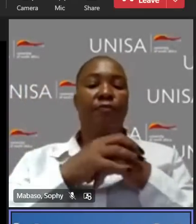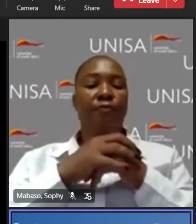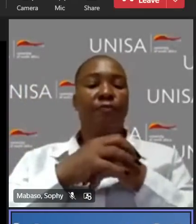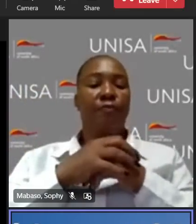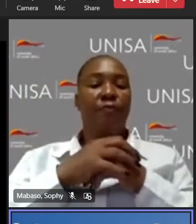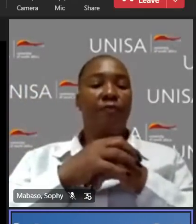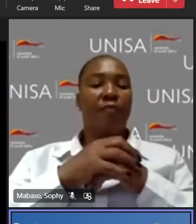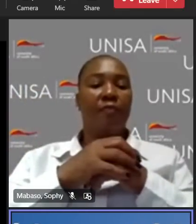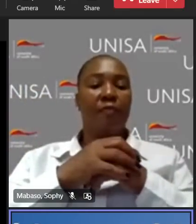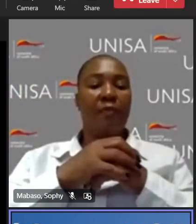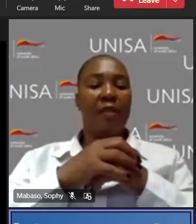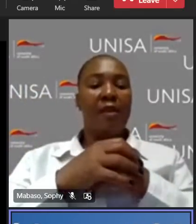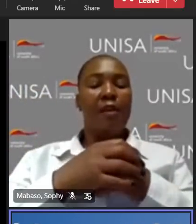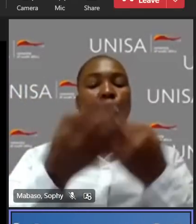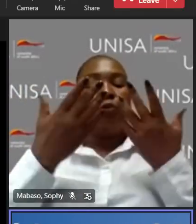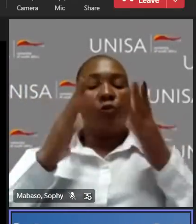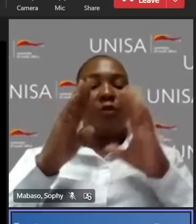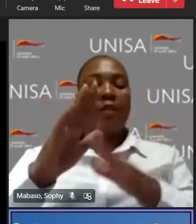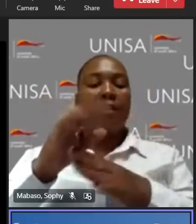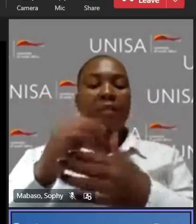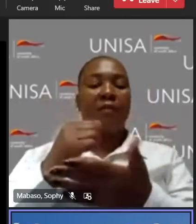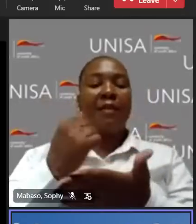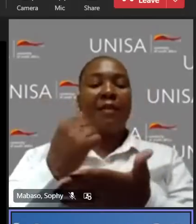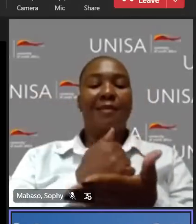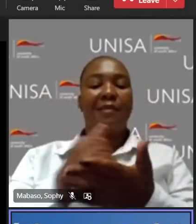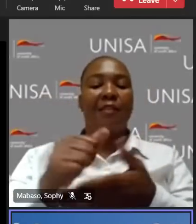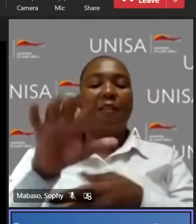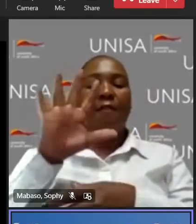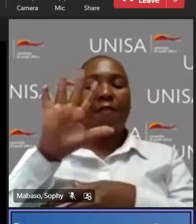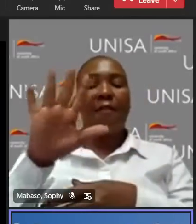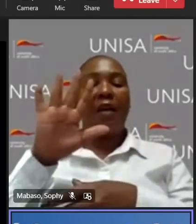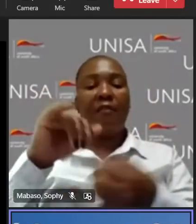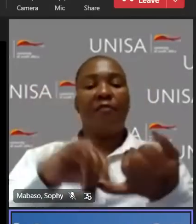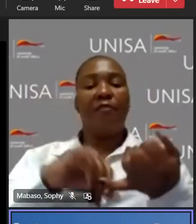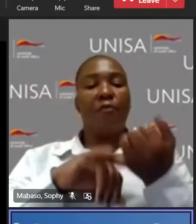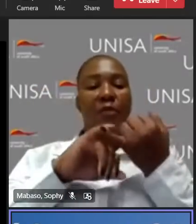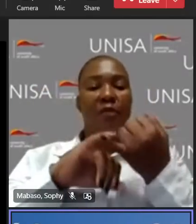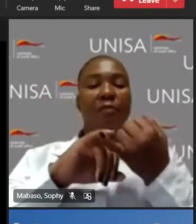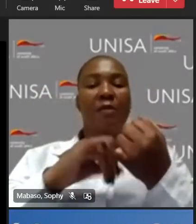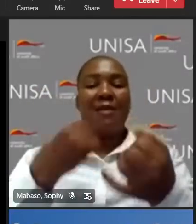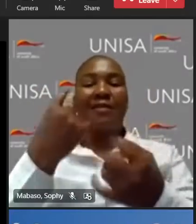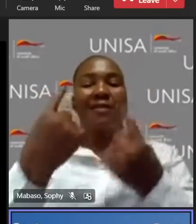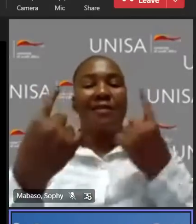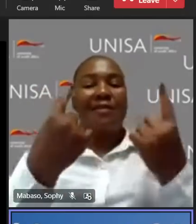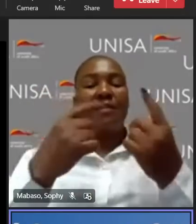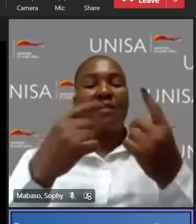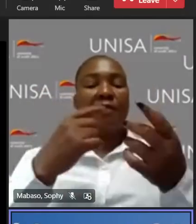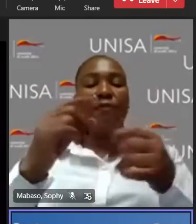Students must register for a maximum of 5 modules per semester.